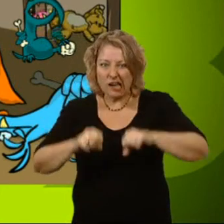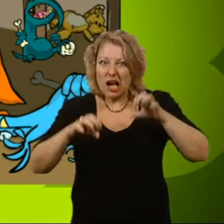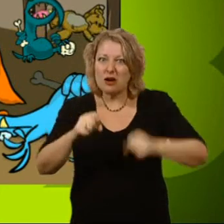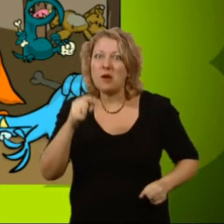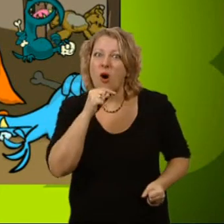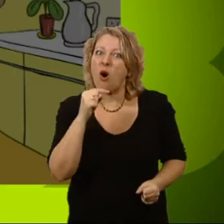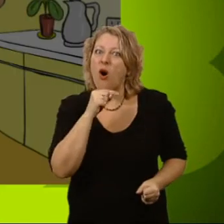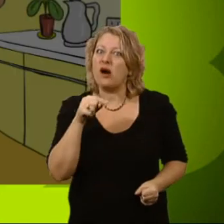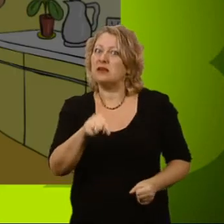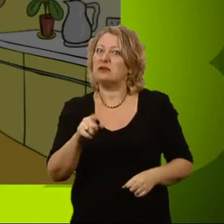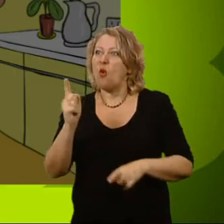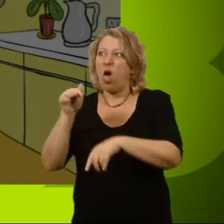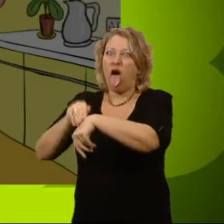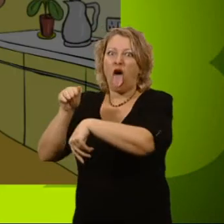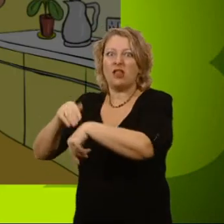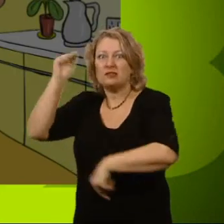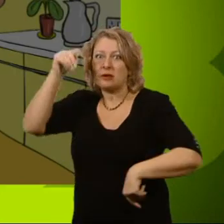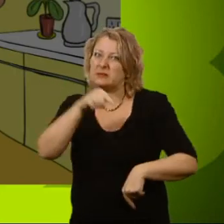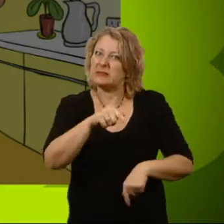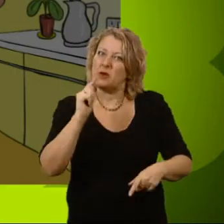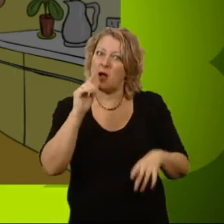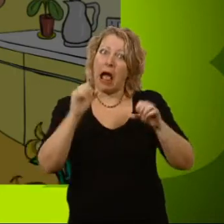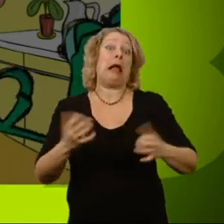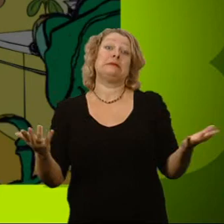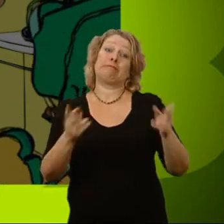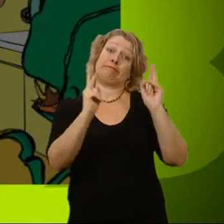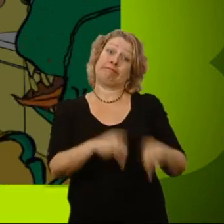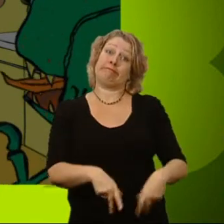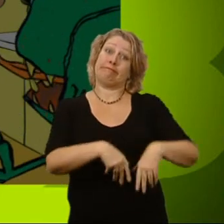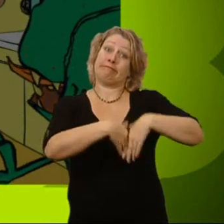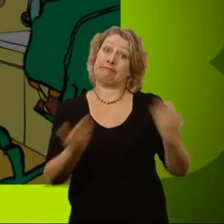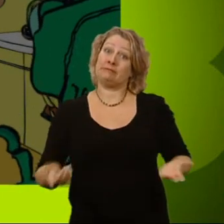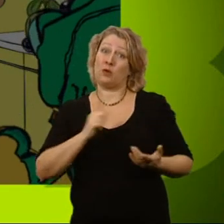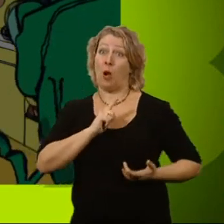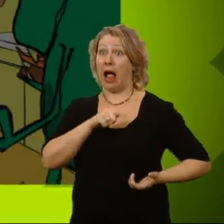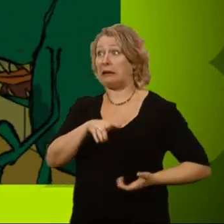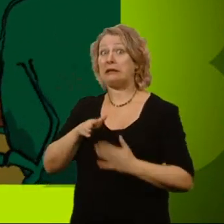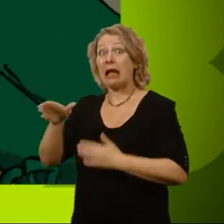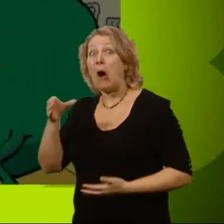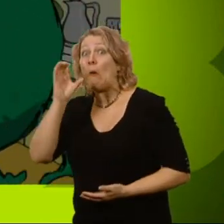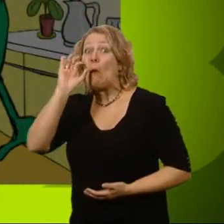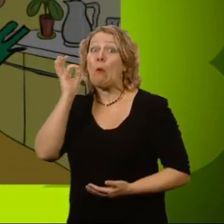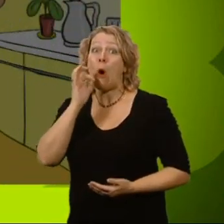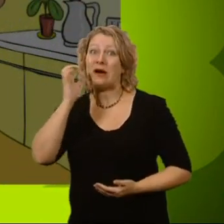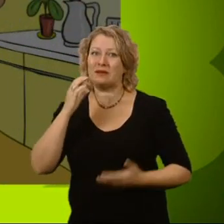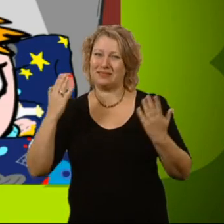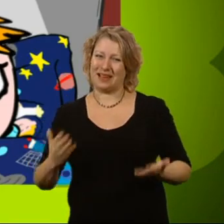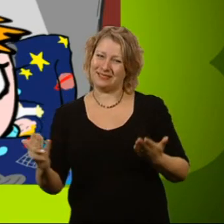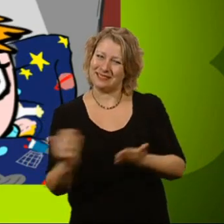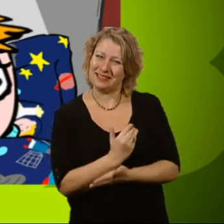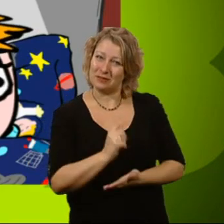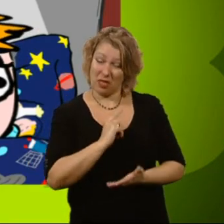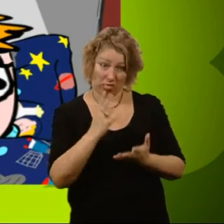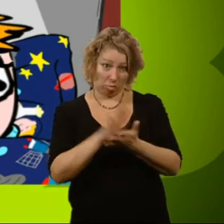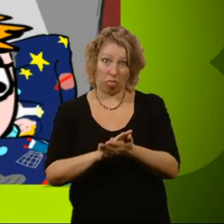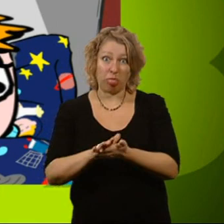grown-ups. He went like a lamb to slaughter, all for just one glass of water, but you're safe for now because there's still a quarter on him left. See